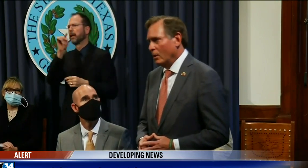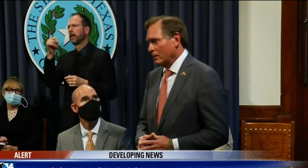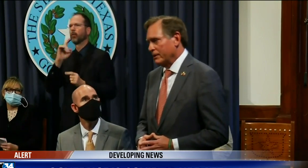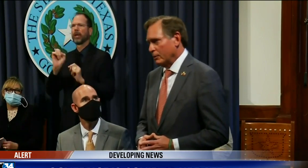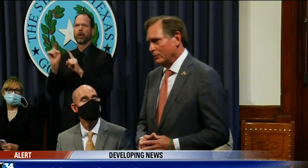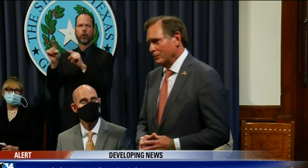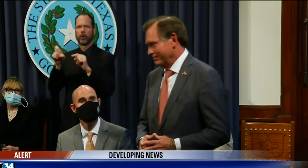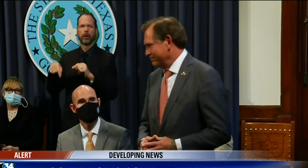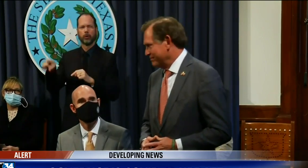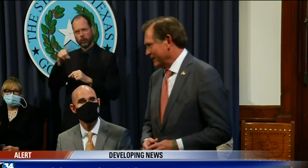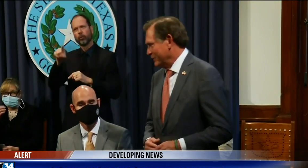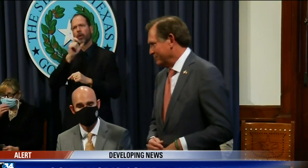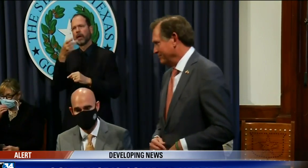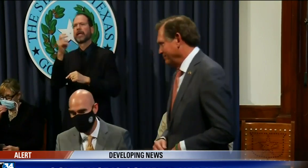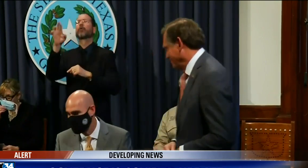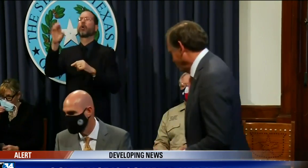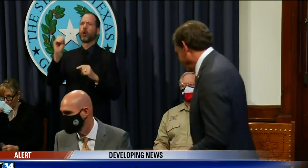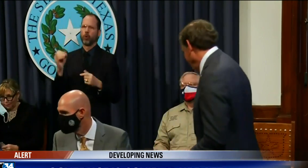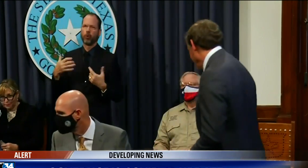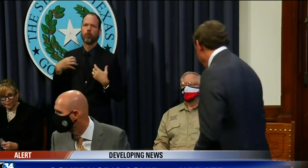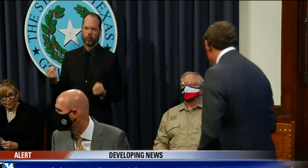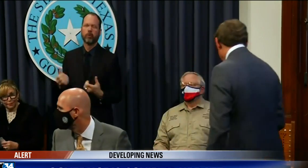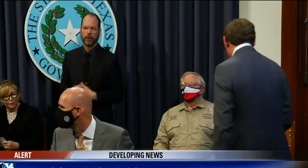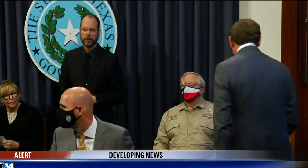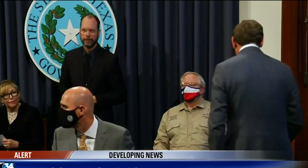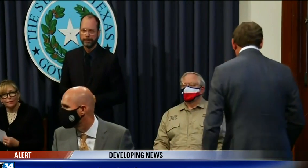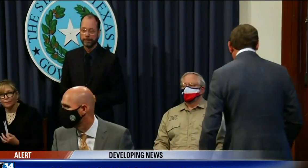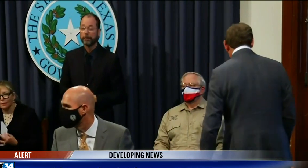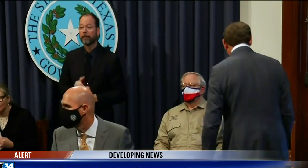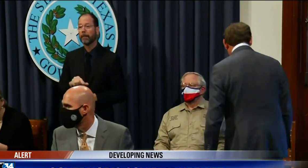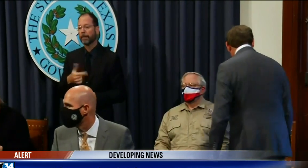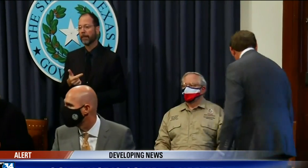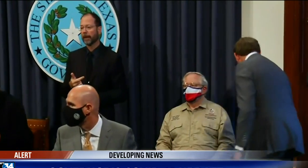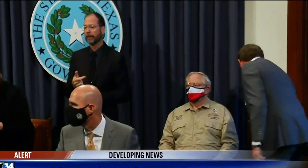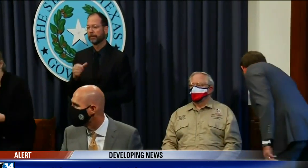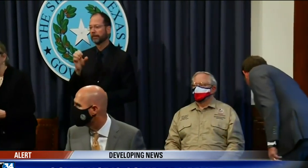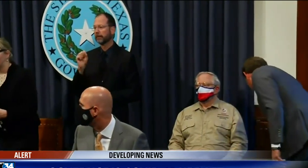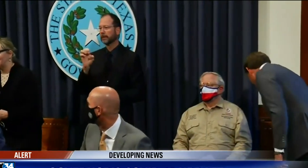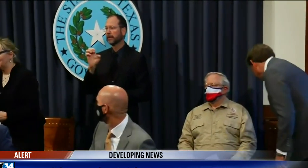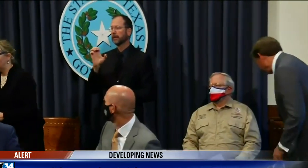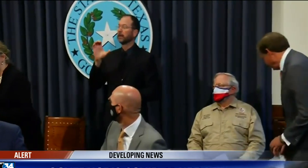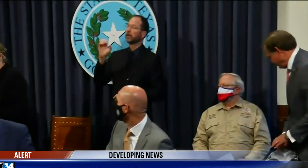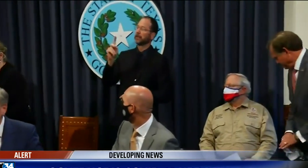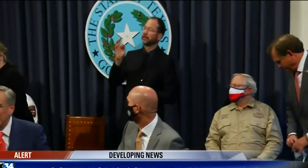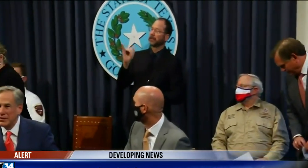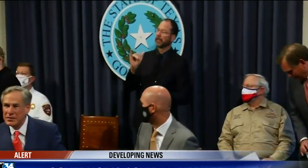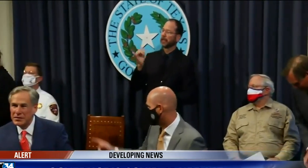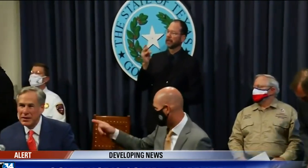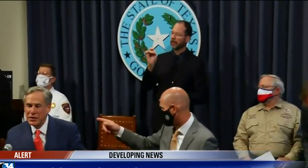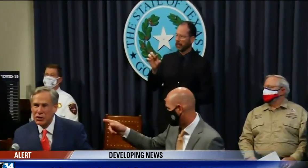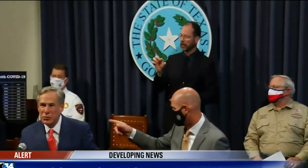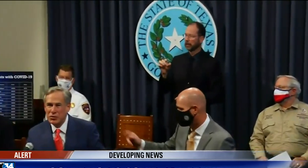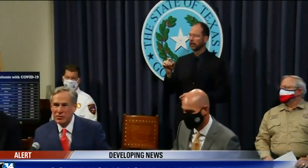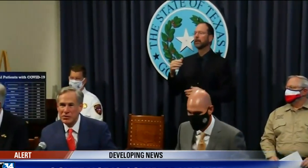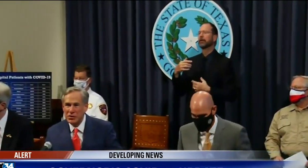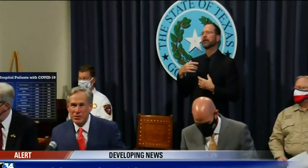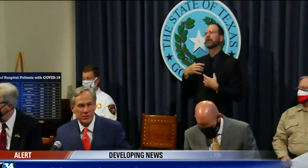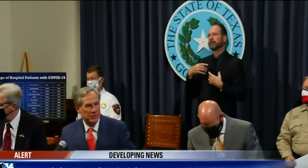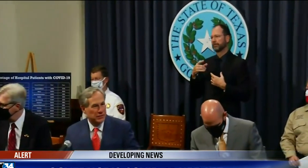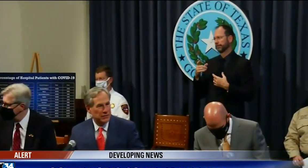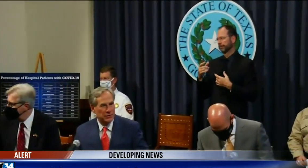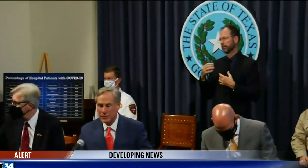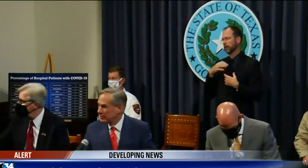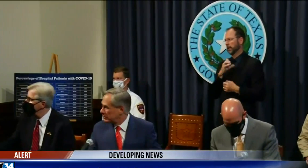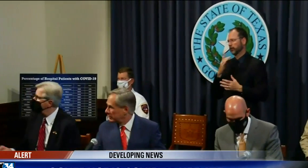you all are heroes. Thank you. Very good. Next, Sessially Young, the commissioner for the Texas Health and Human Services